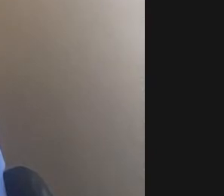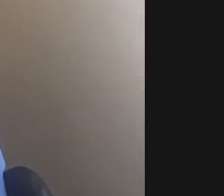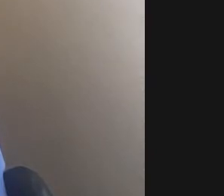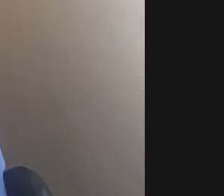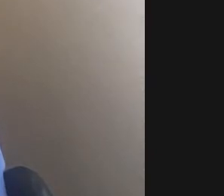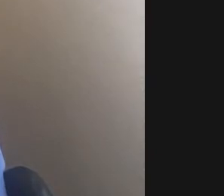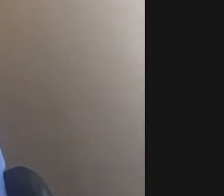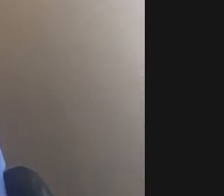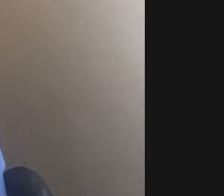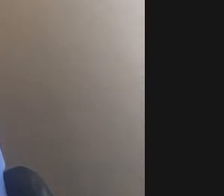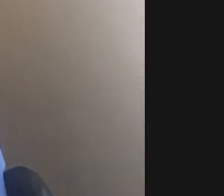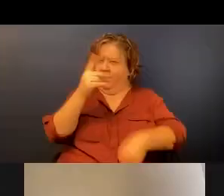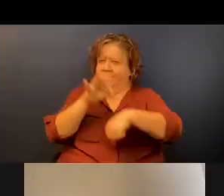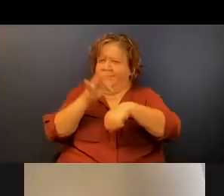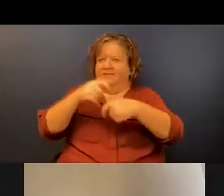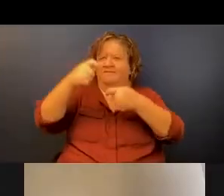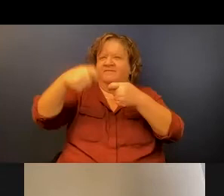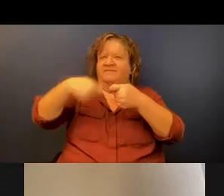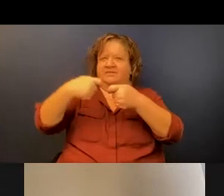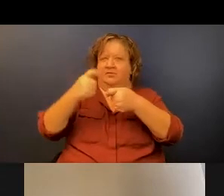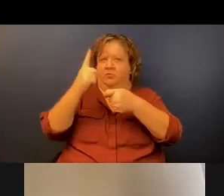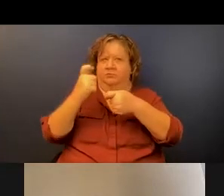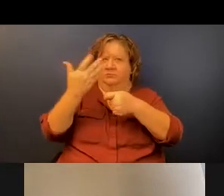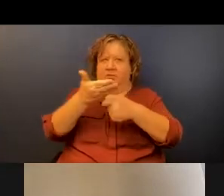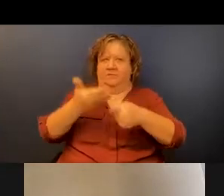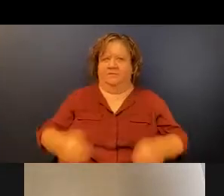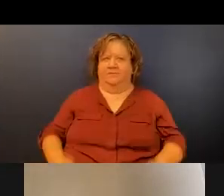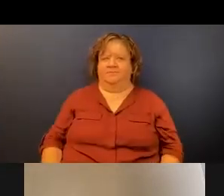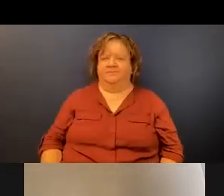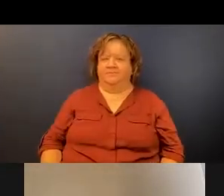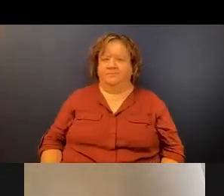So, Andrea, the microphone is yours.